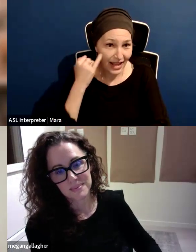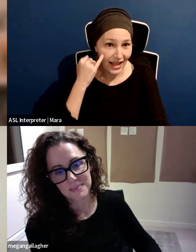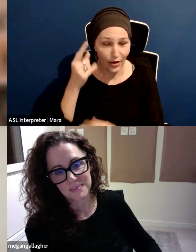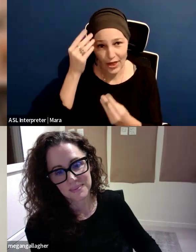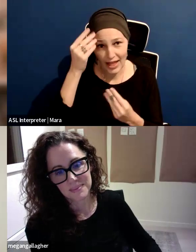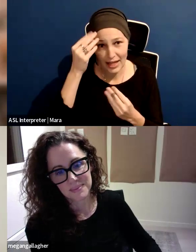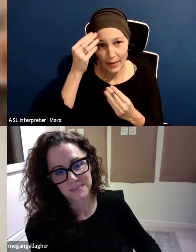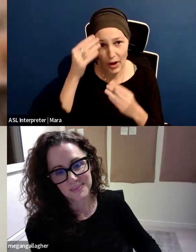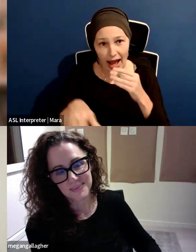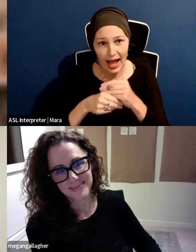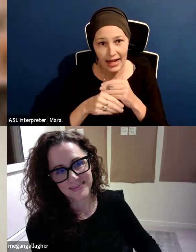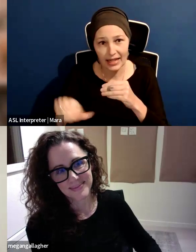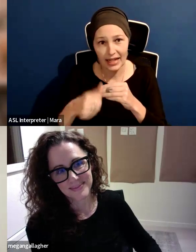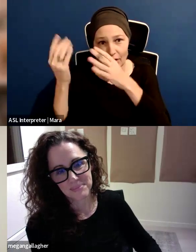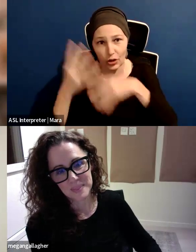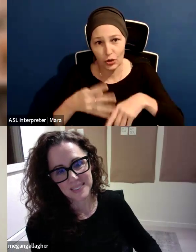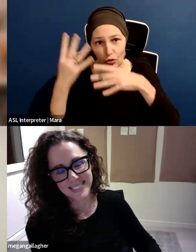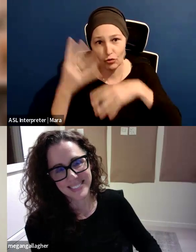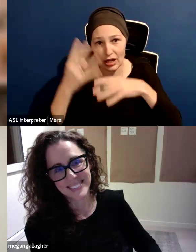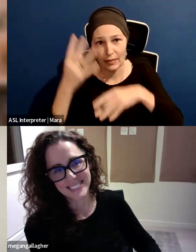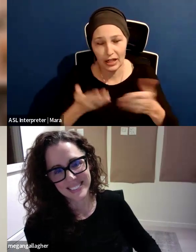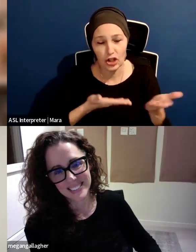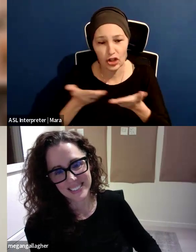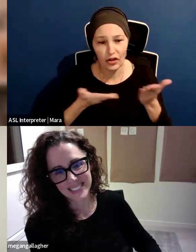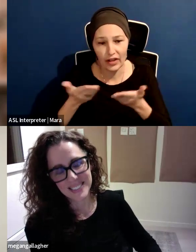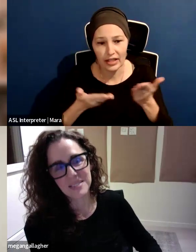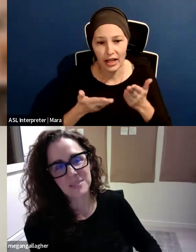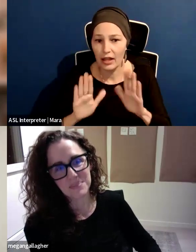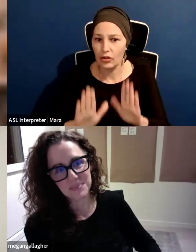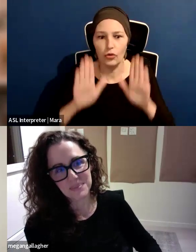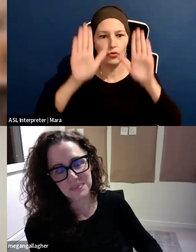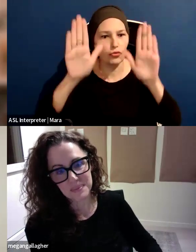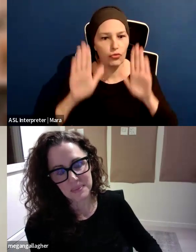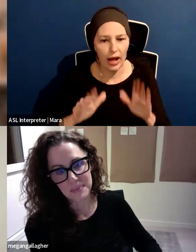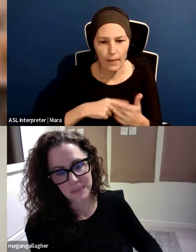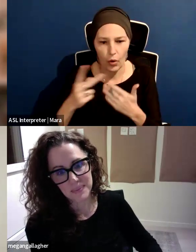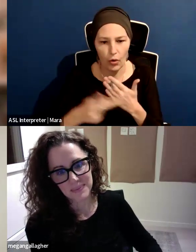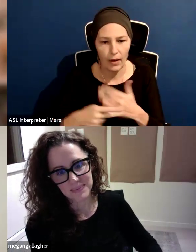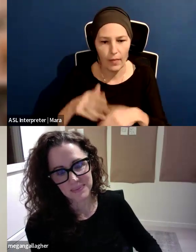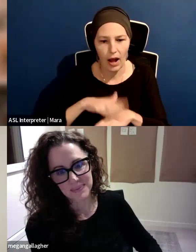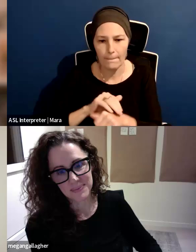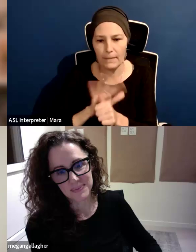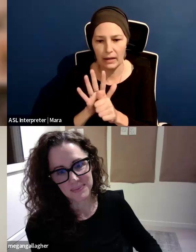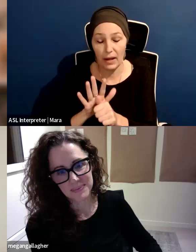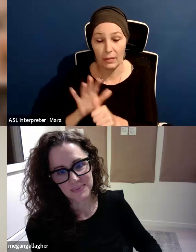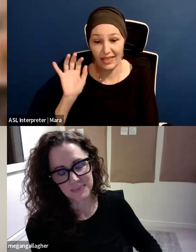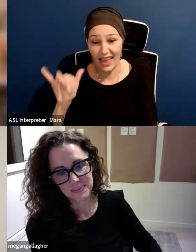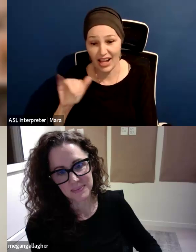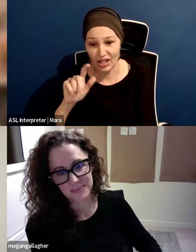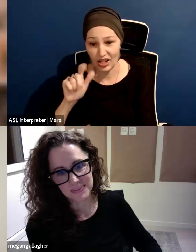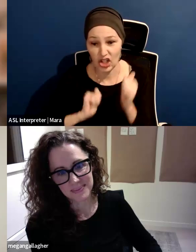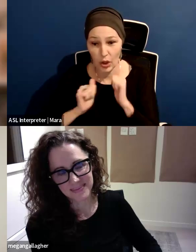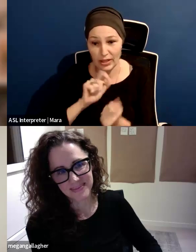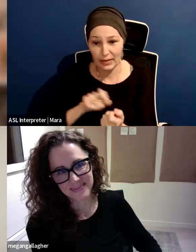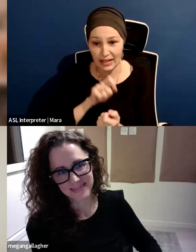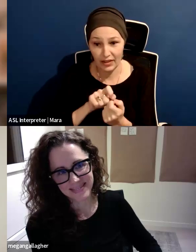about adding another streaming service, there's great programming on Peacock, but to see this show, is worth it.